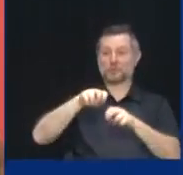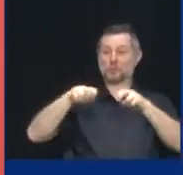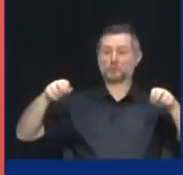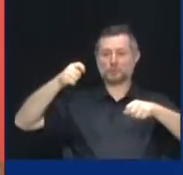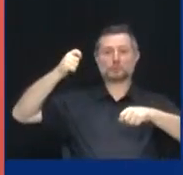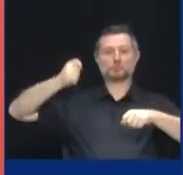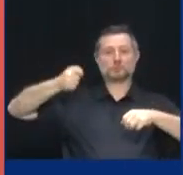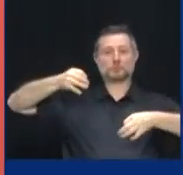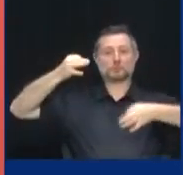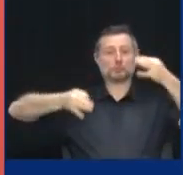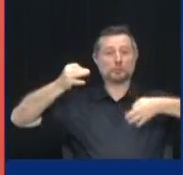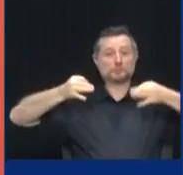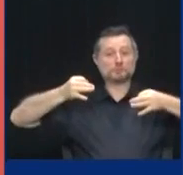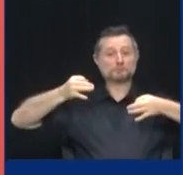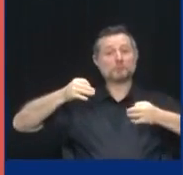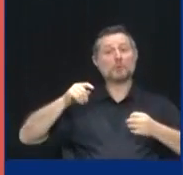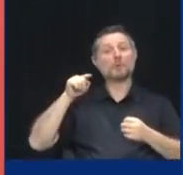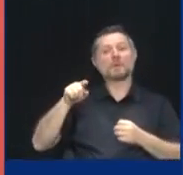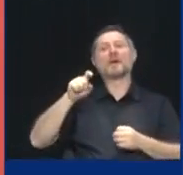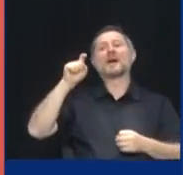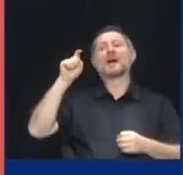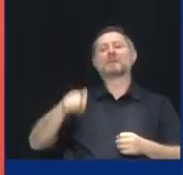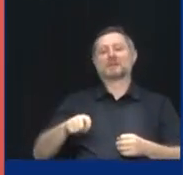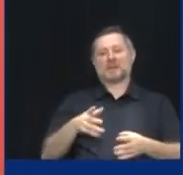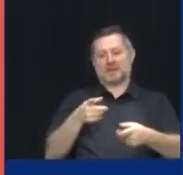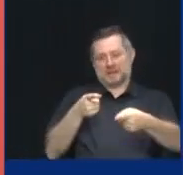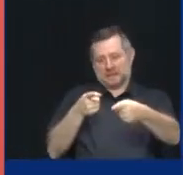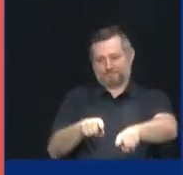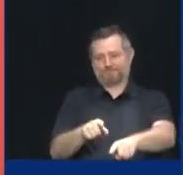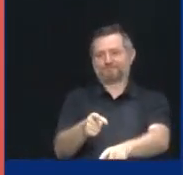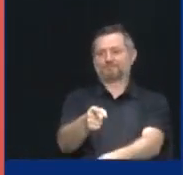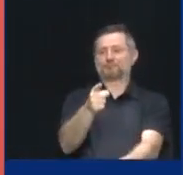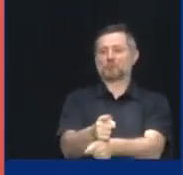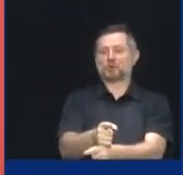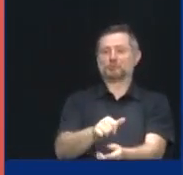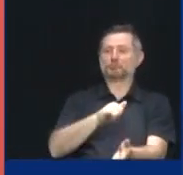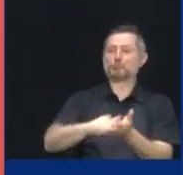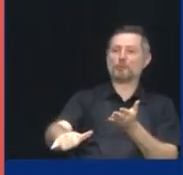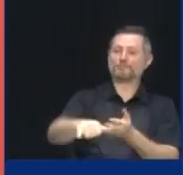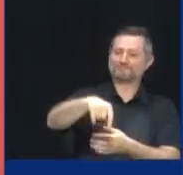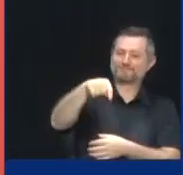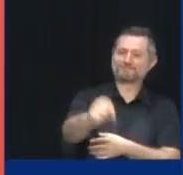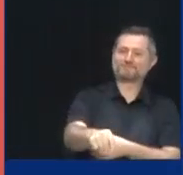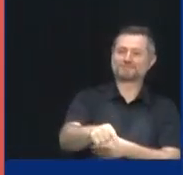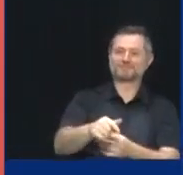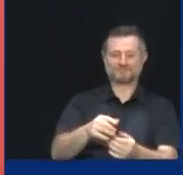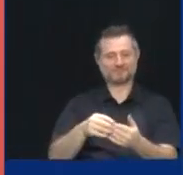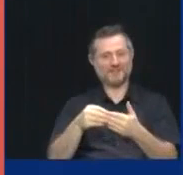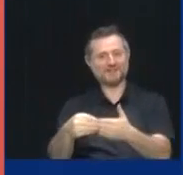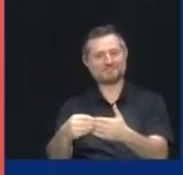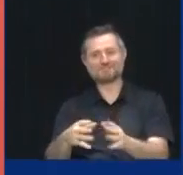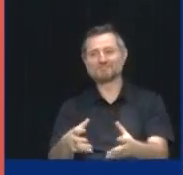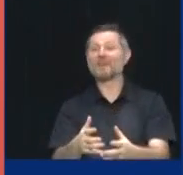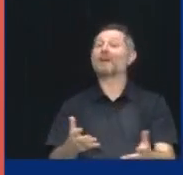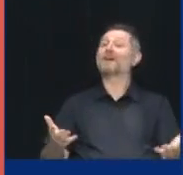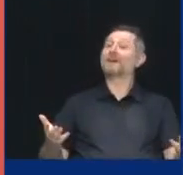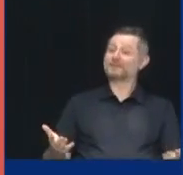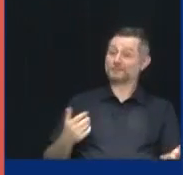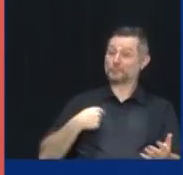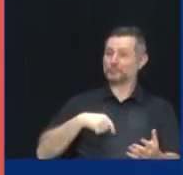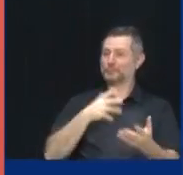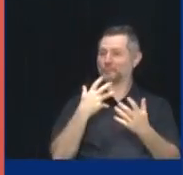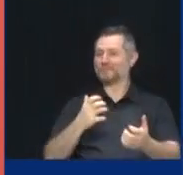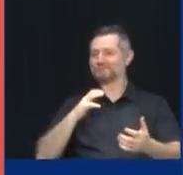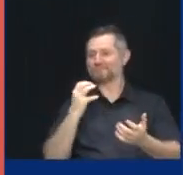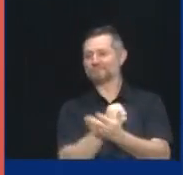to affirm the New York precedent. And I want to take a moment to praise those legislators